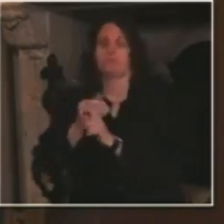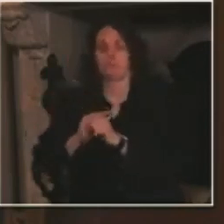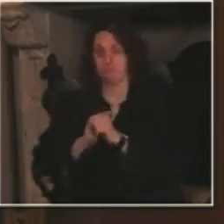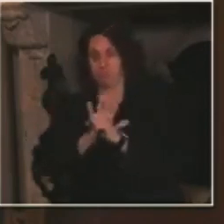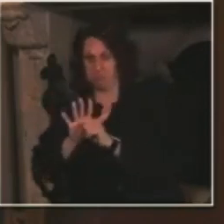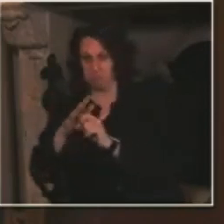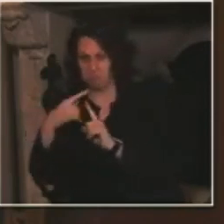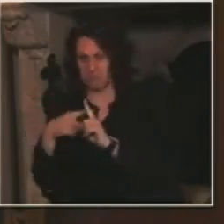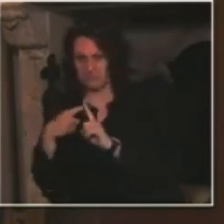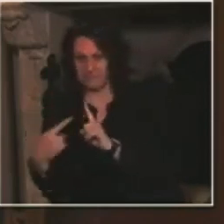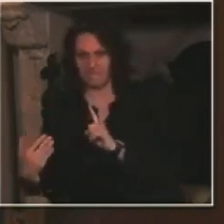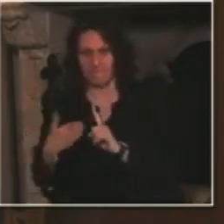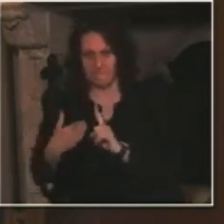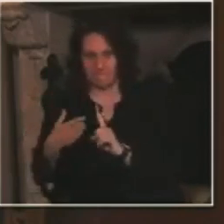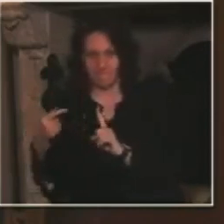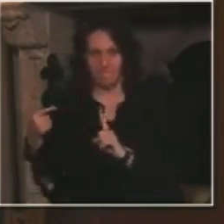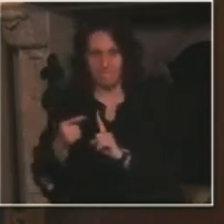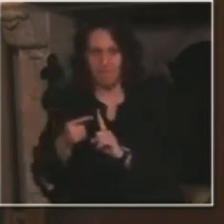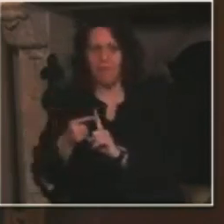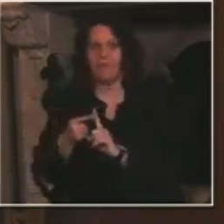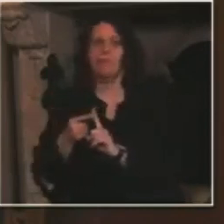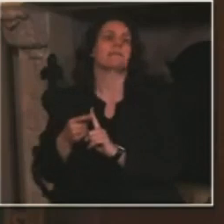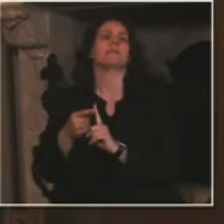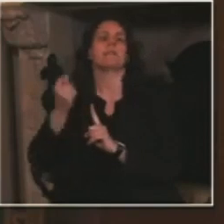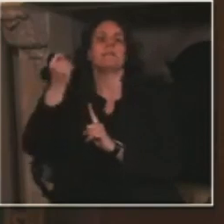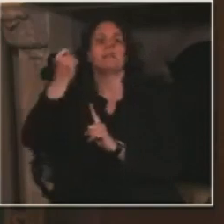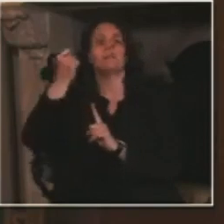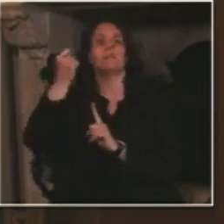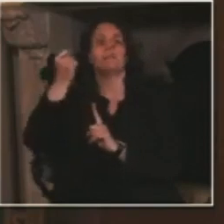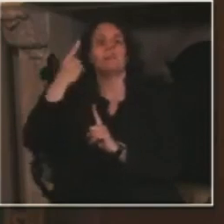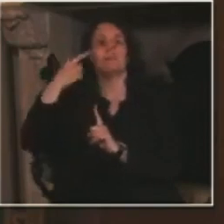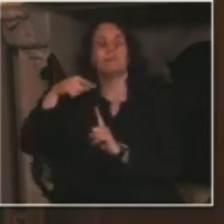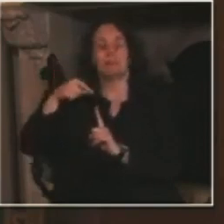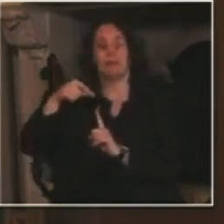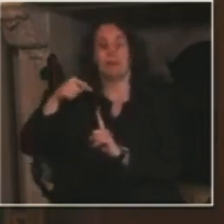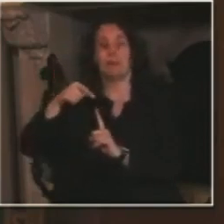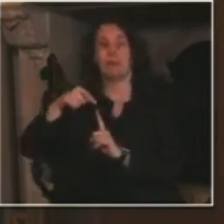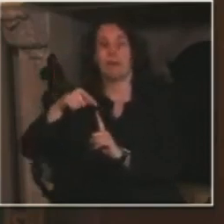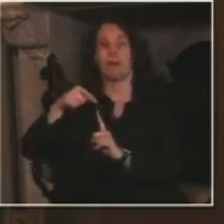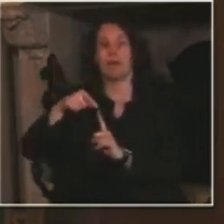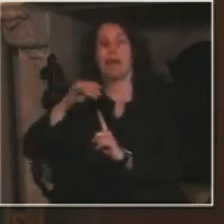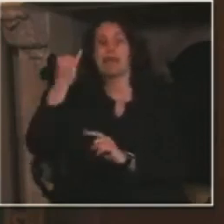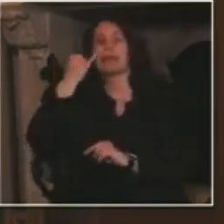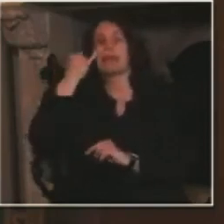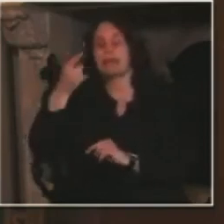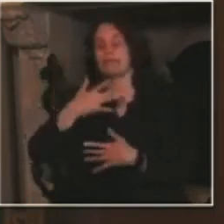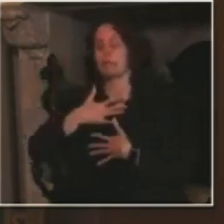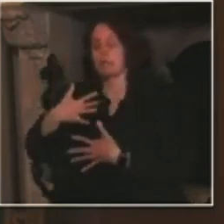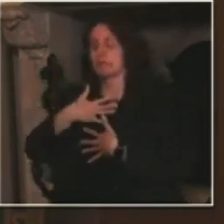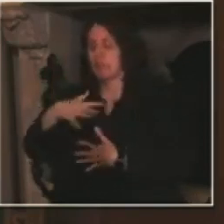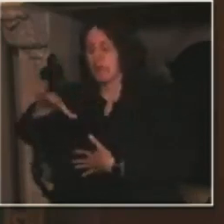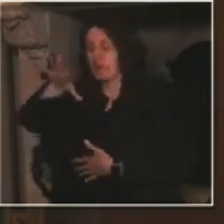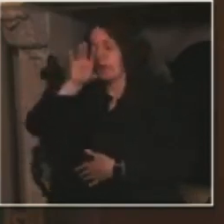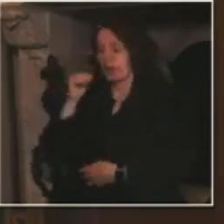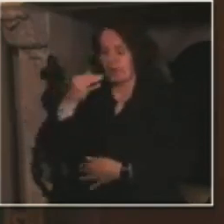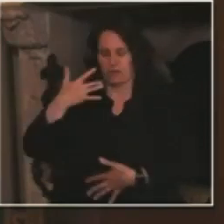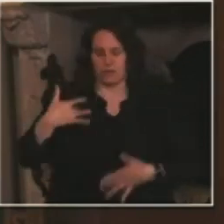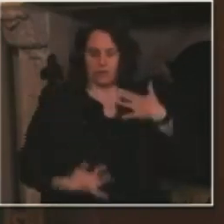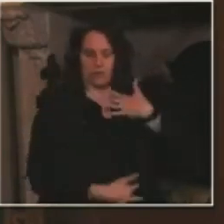So people have very, very low levels of oxygen in their blood because of damage to the lungs. So under normal